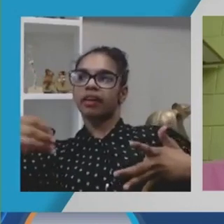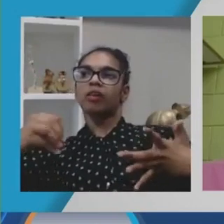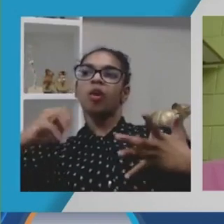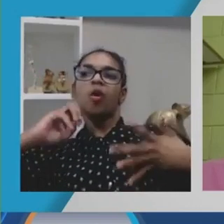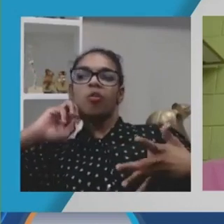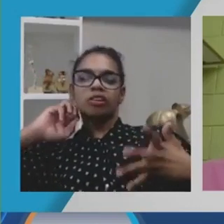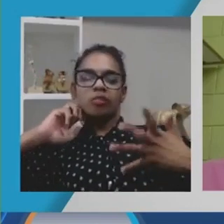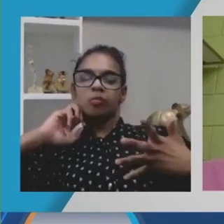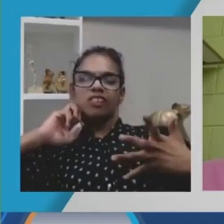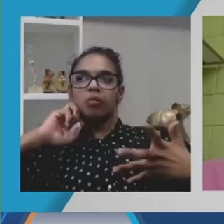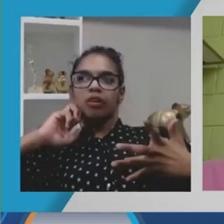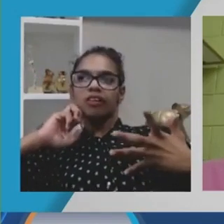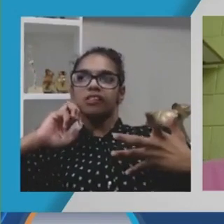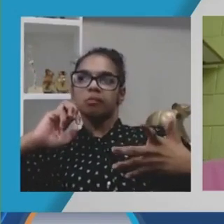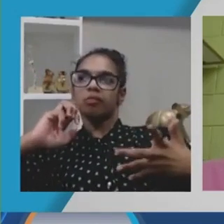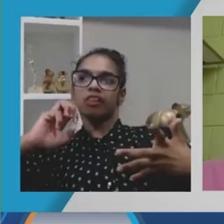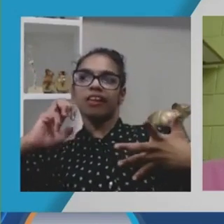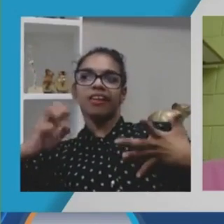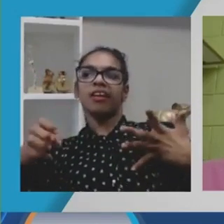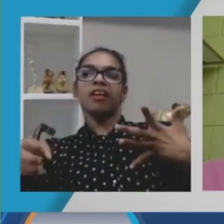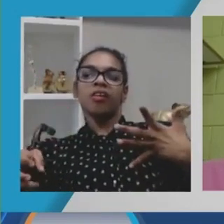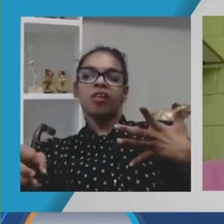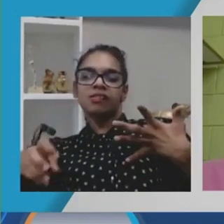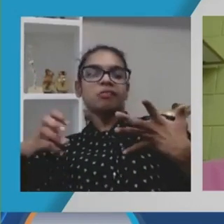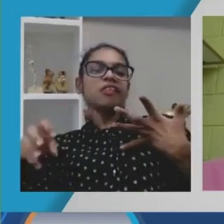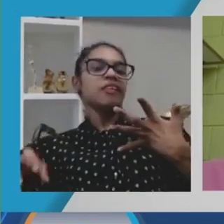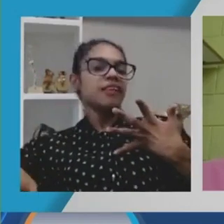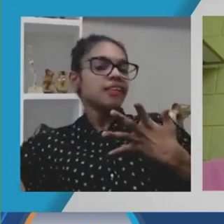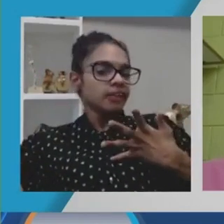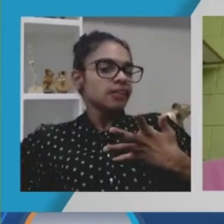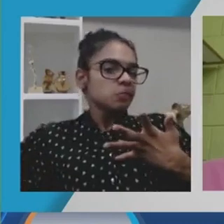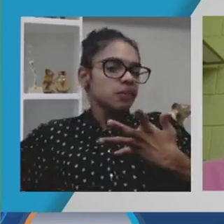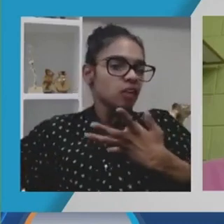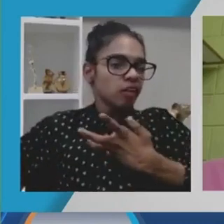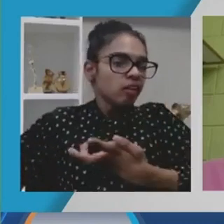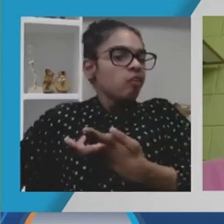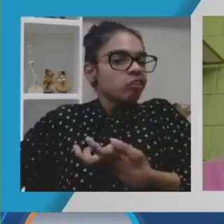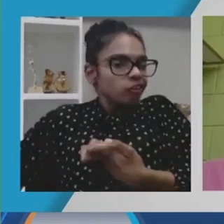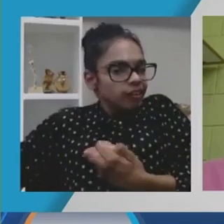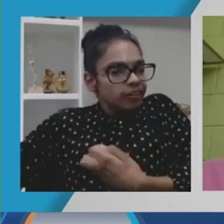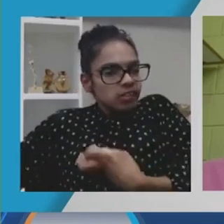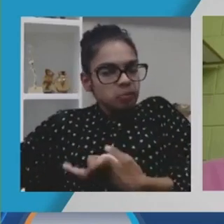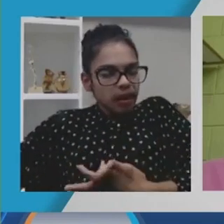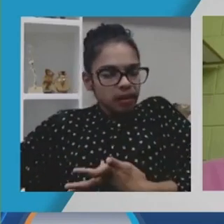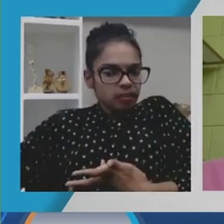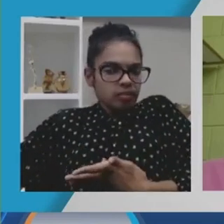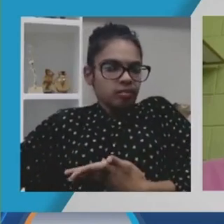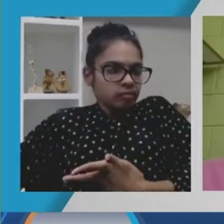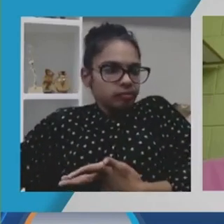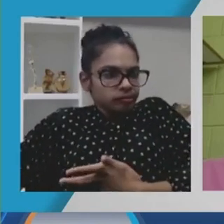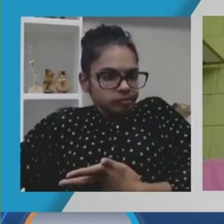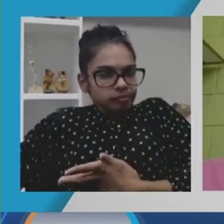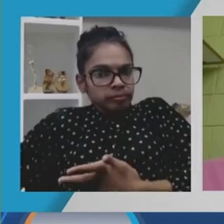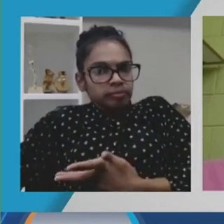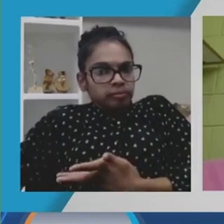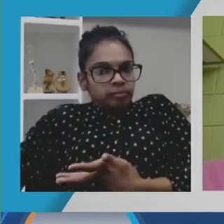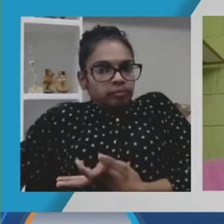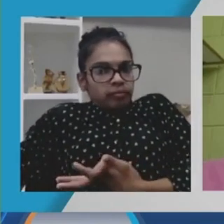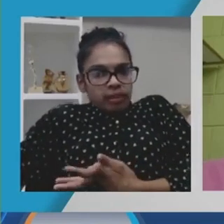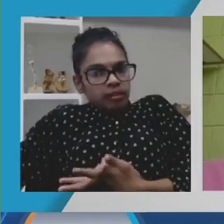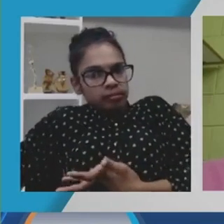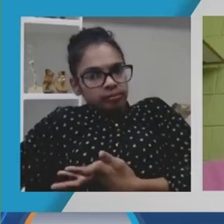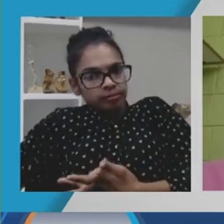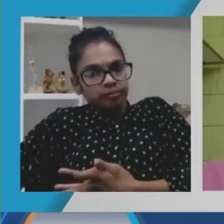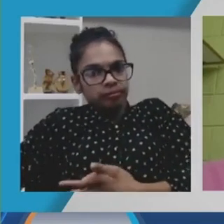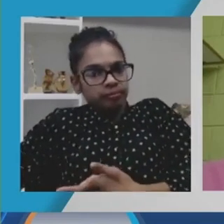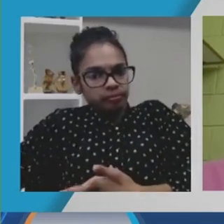expect, and what are something key that needs to be done to create this impact? One of my